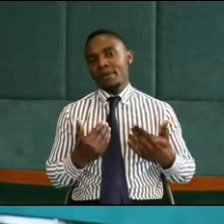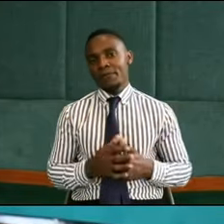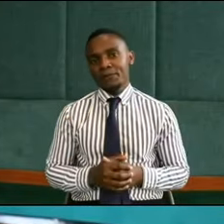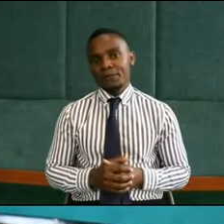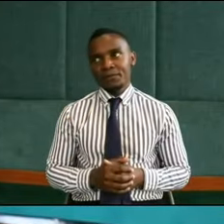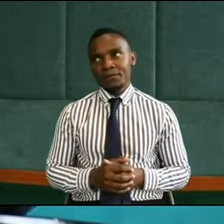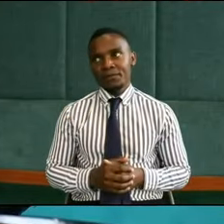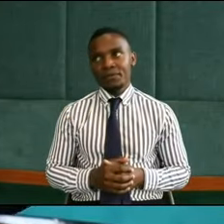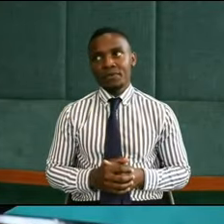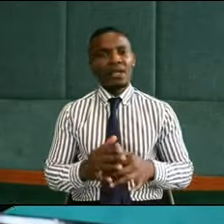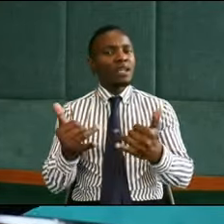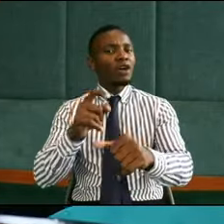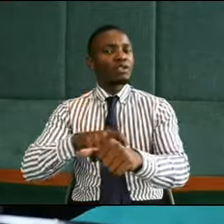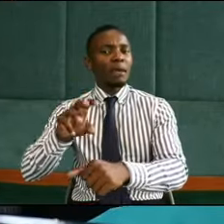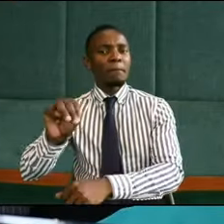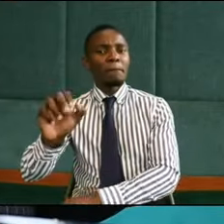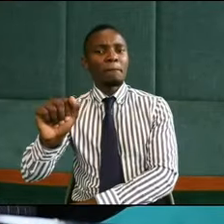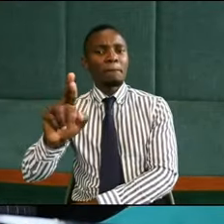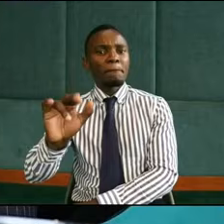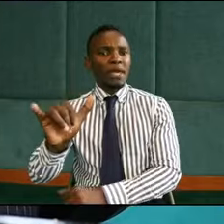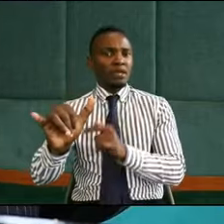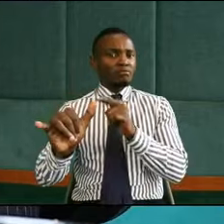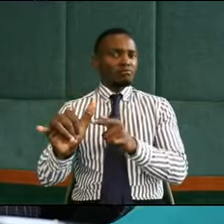Friends, when Mary was doing this,